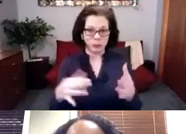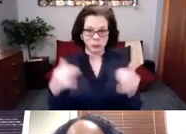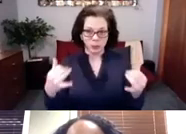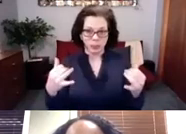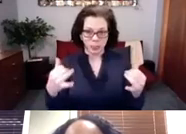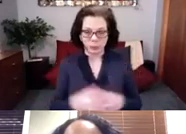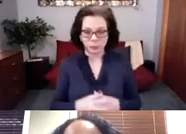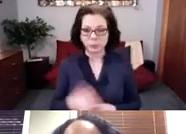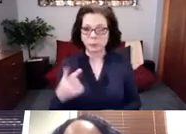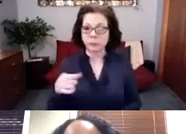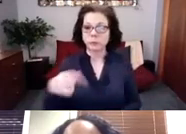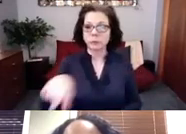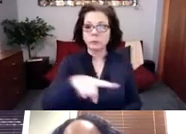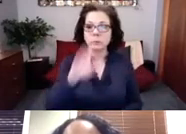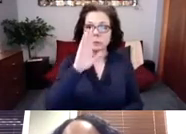you will receive